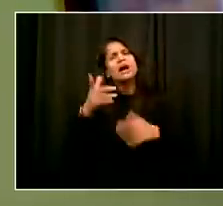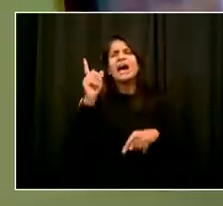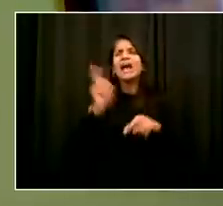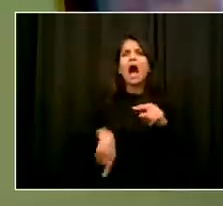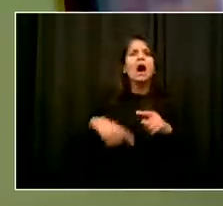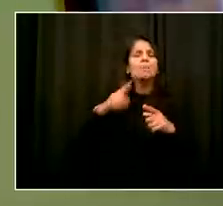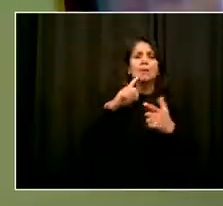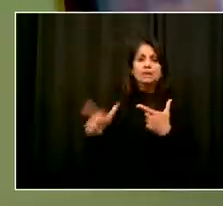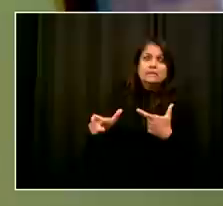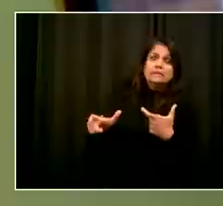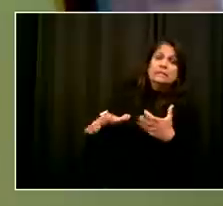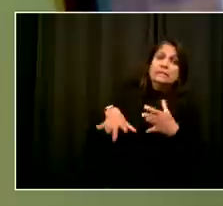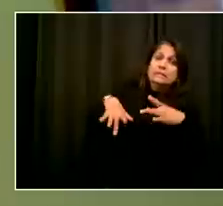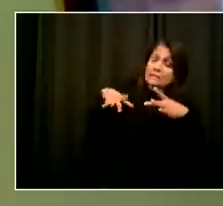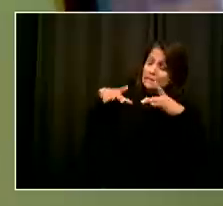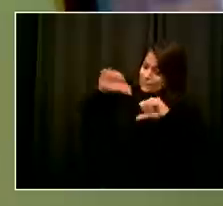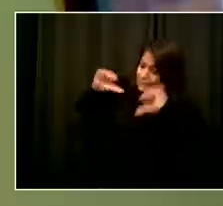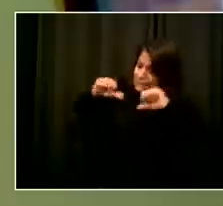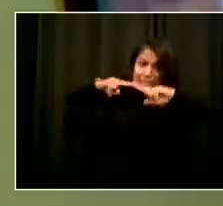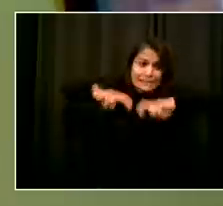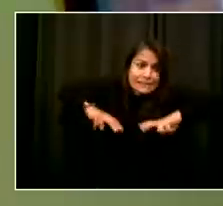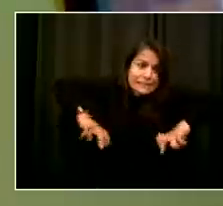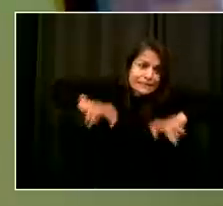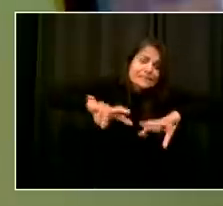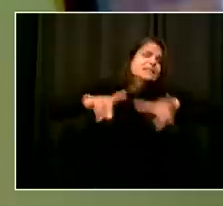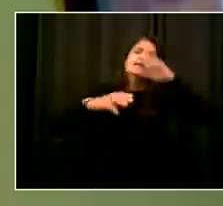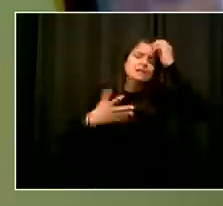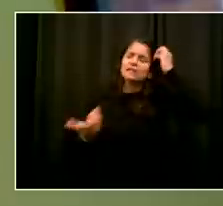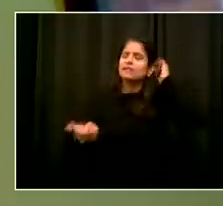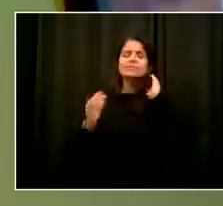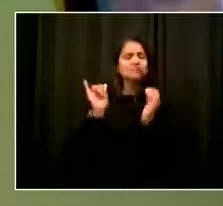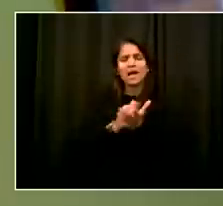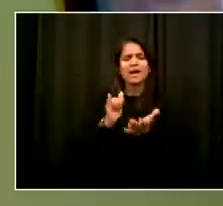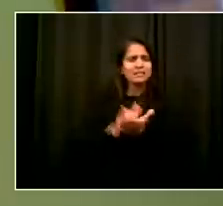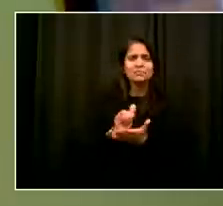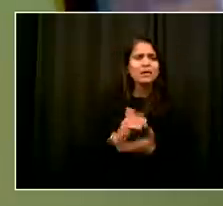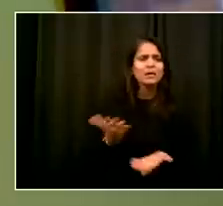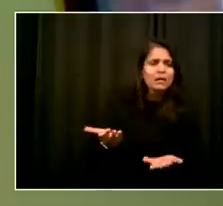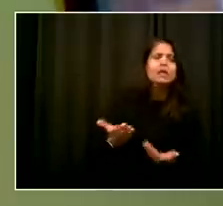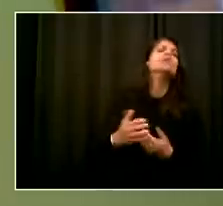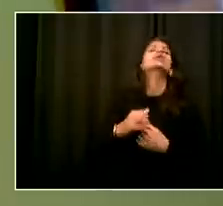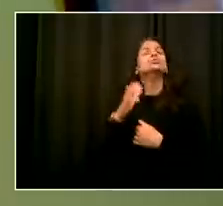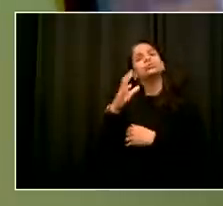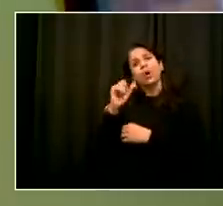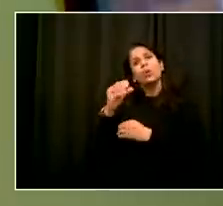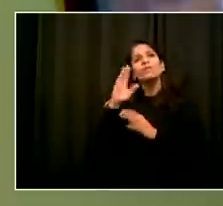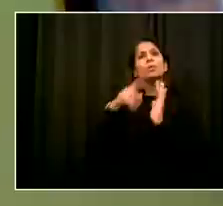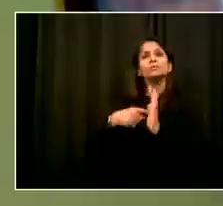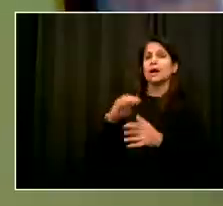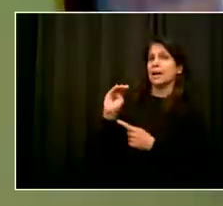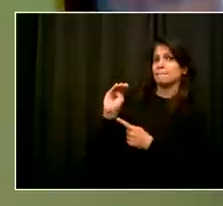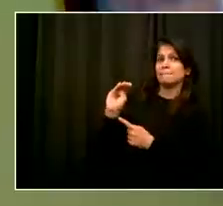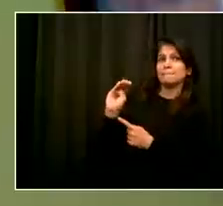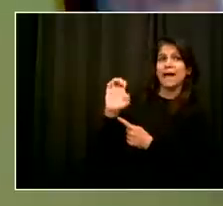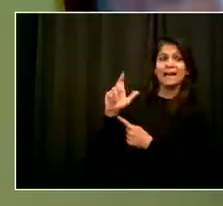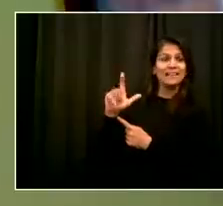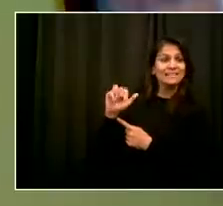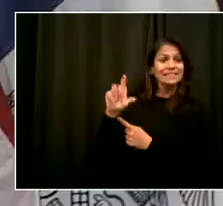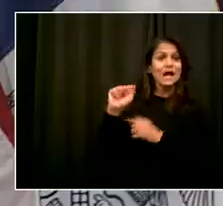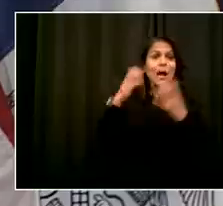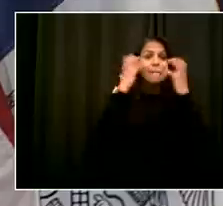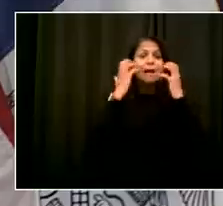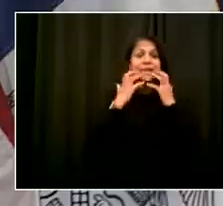example, about measles, which is a virus that we've had a vaccine for since the 1960s. Very, very important